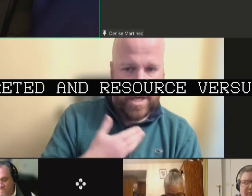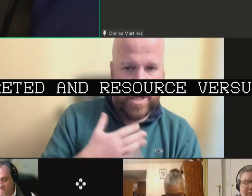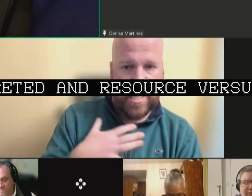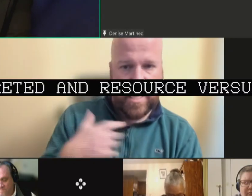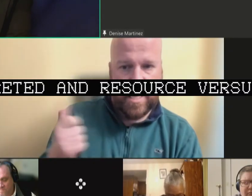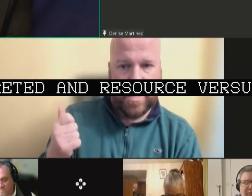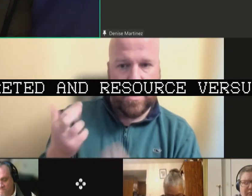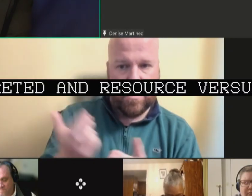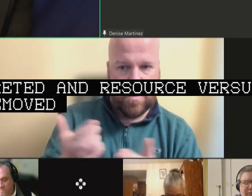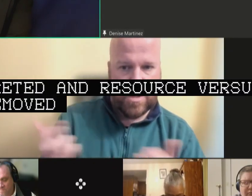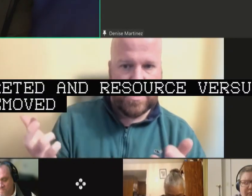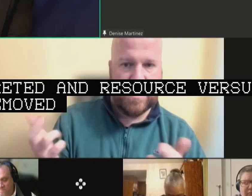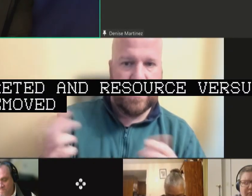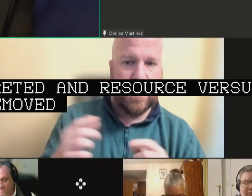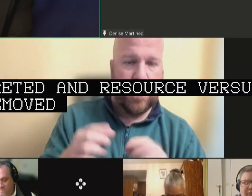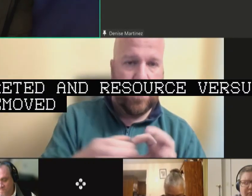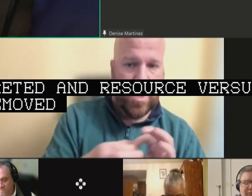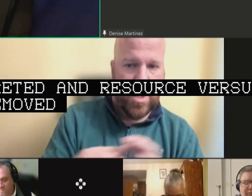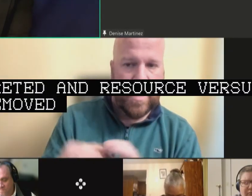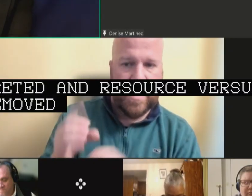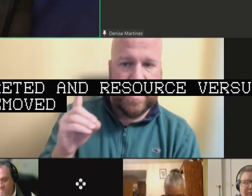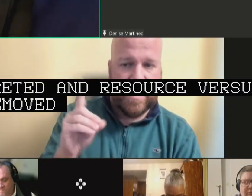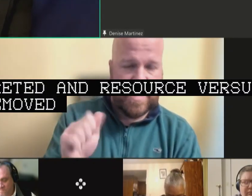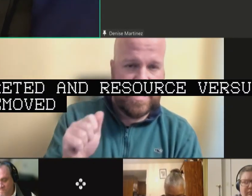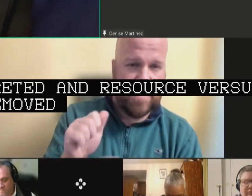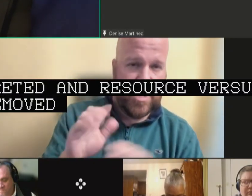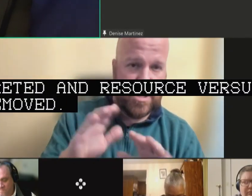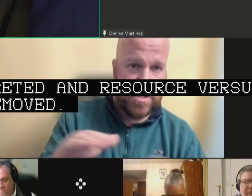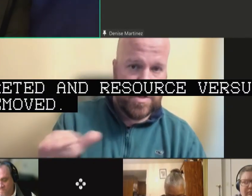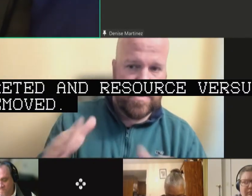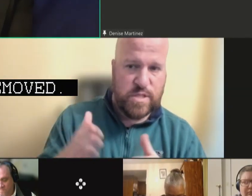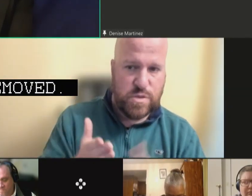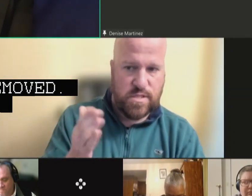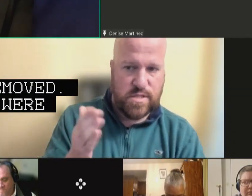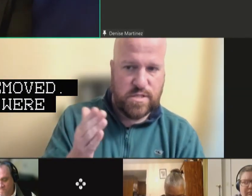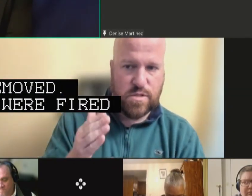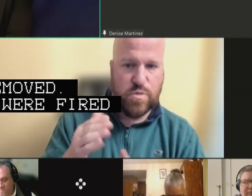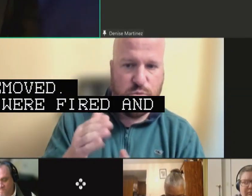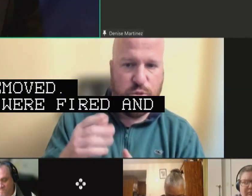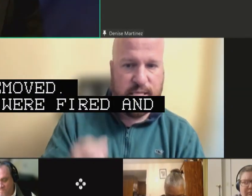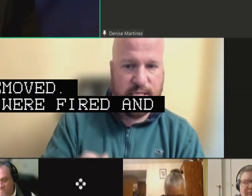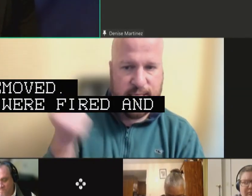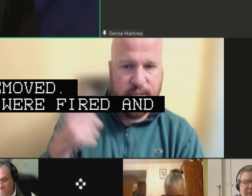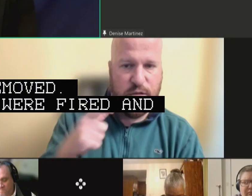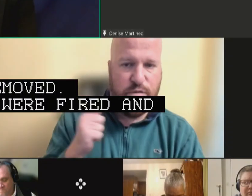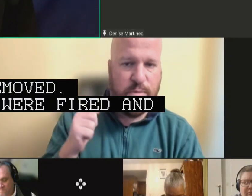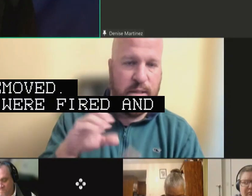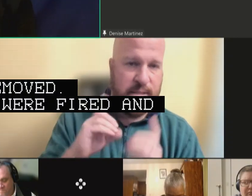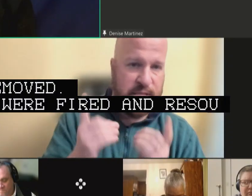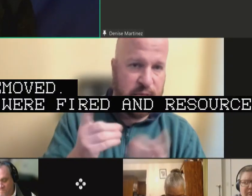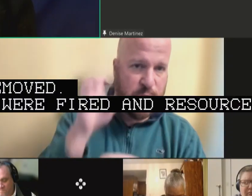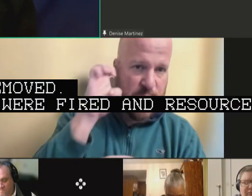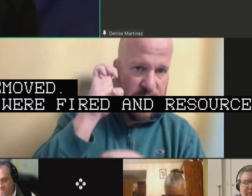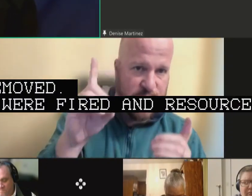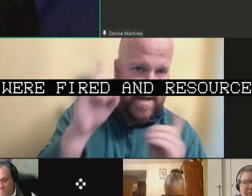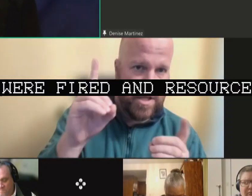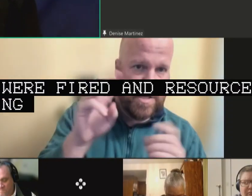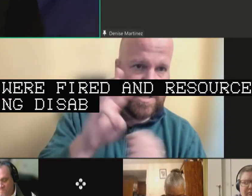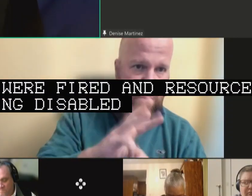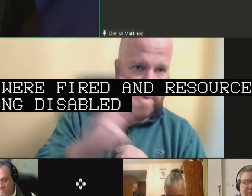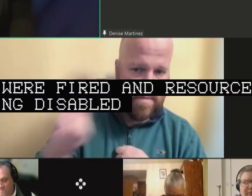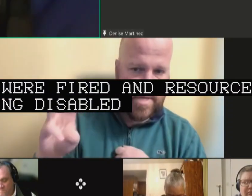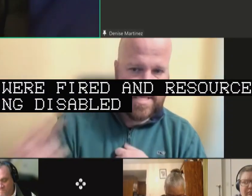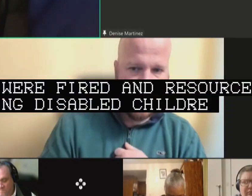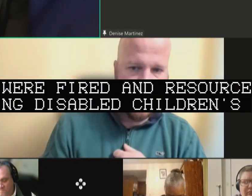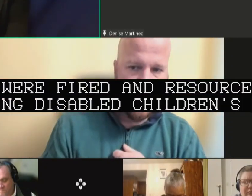were fired, and resources regarding disabled children's rights were deleted from the